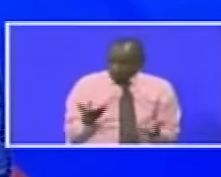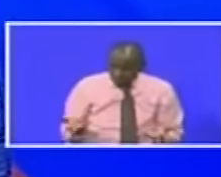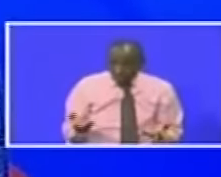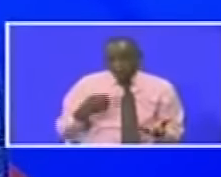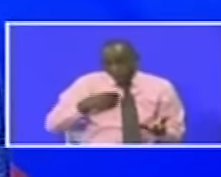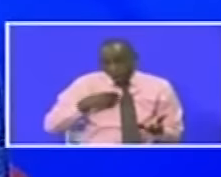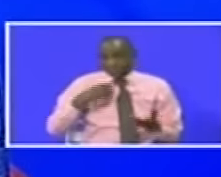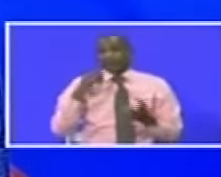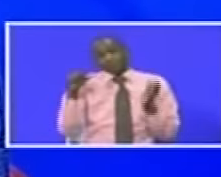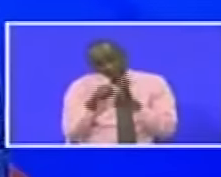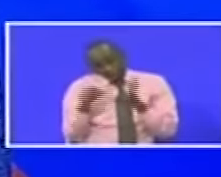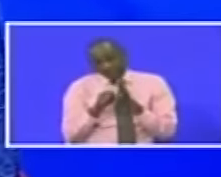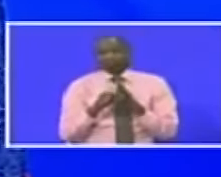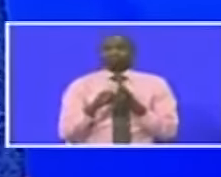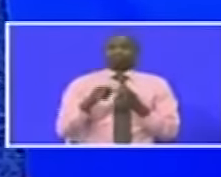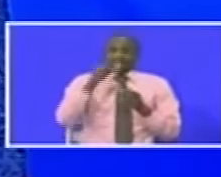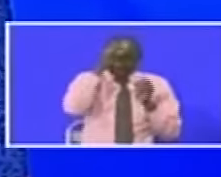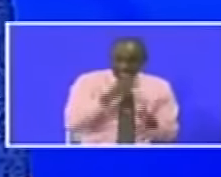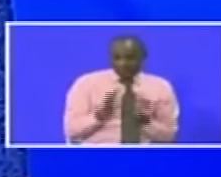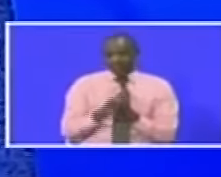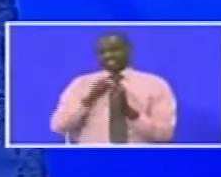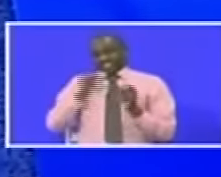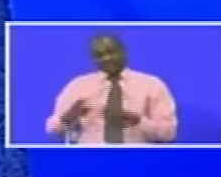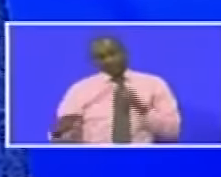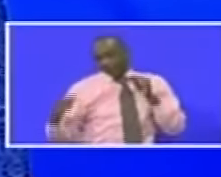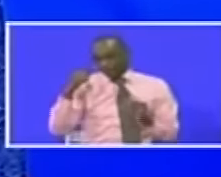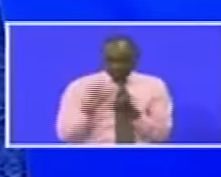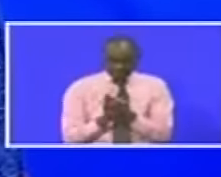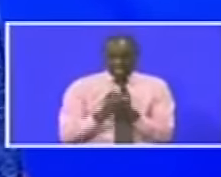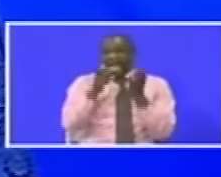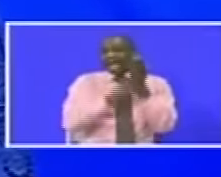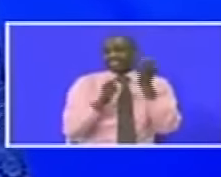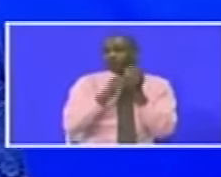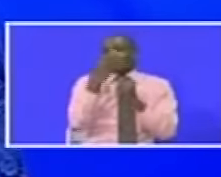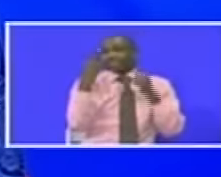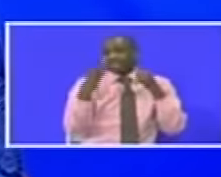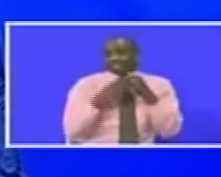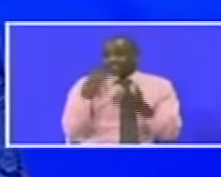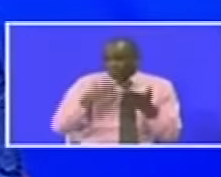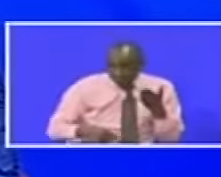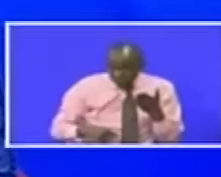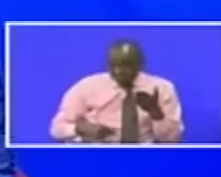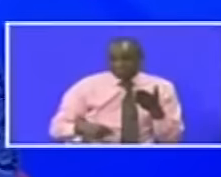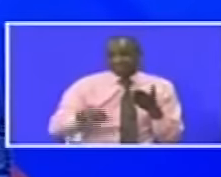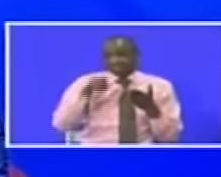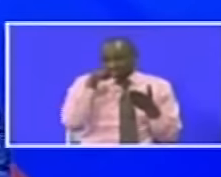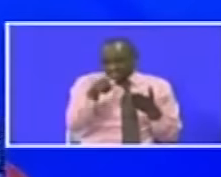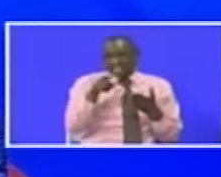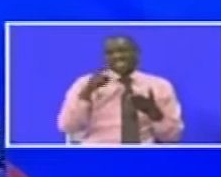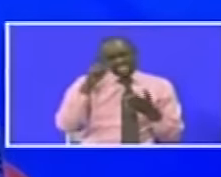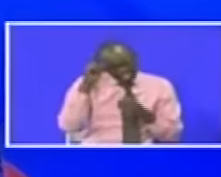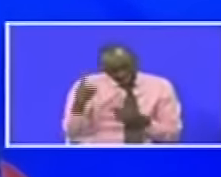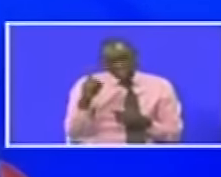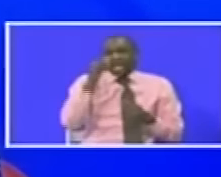never-ending supremacy battles between the two houses of parliament. Article 38 of the Constitution provides, and I quote, that every